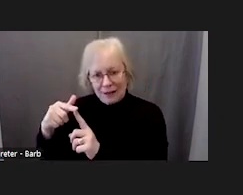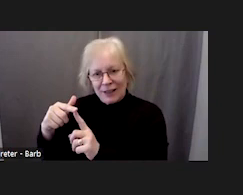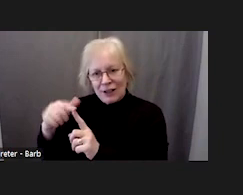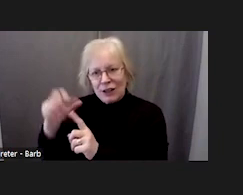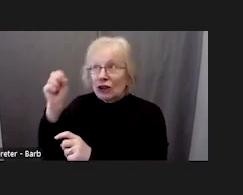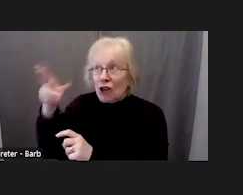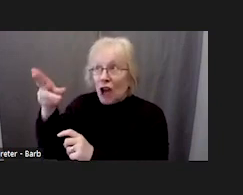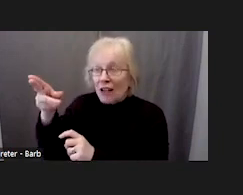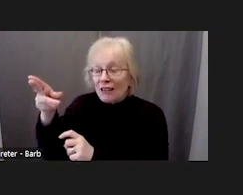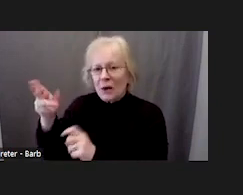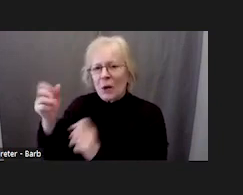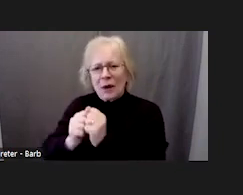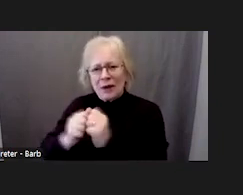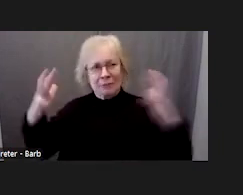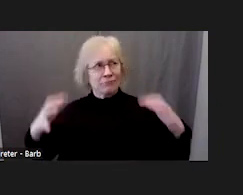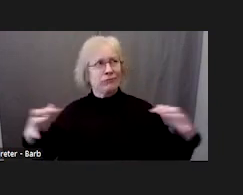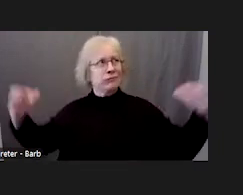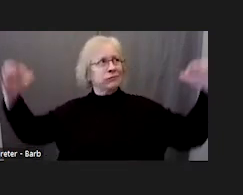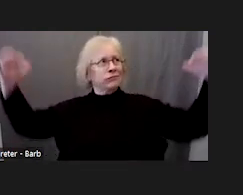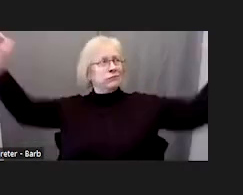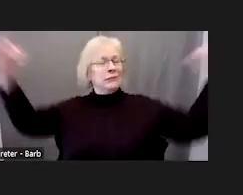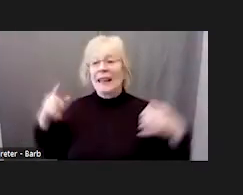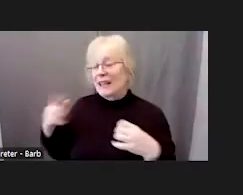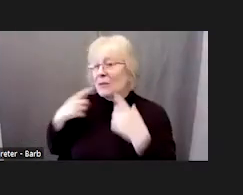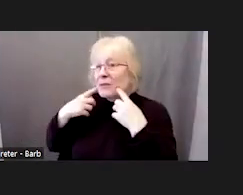video. So he said it was the best day of his life. Oh,